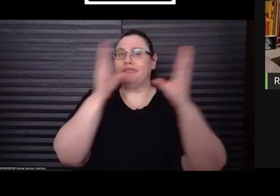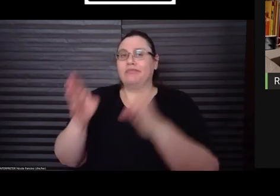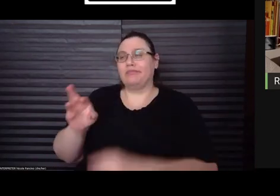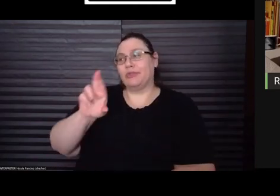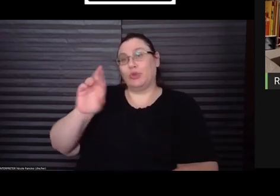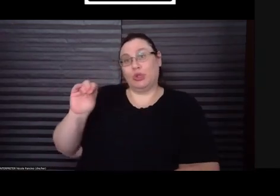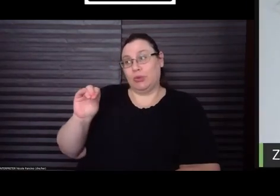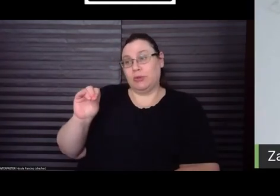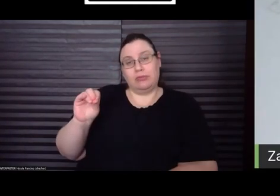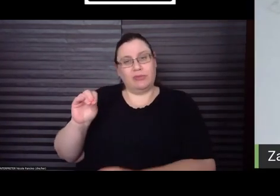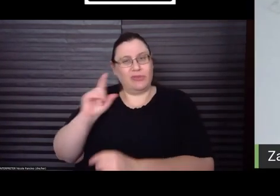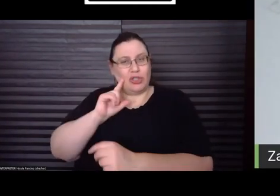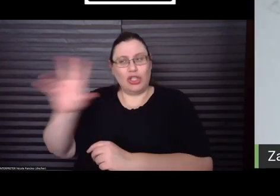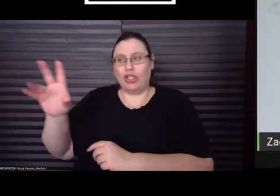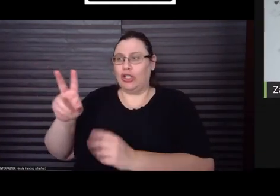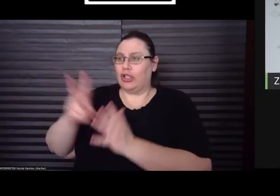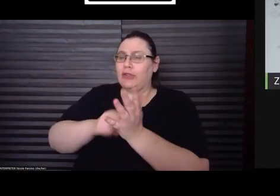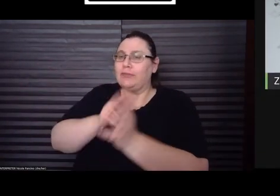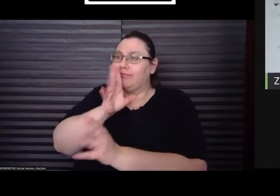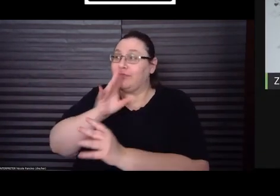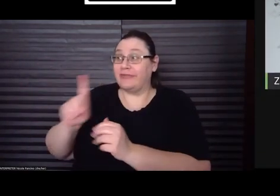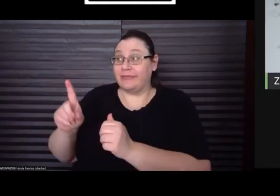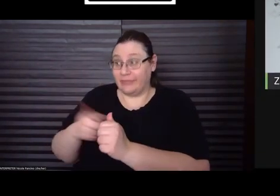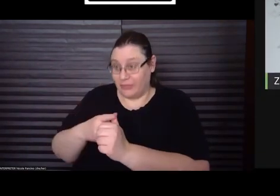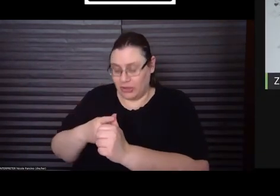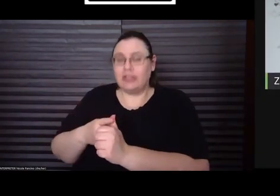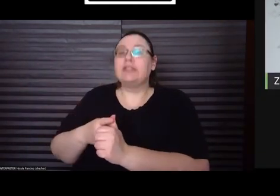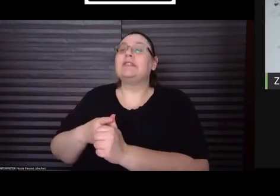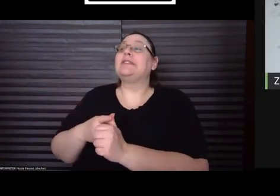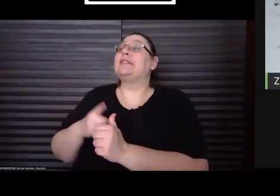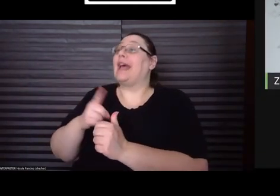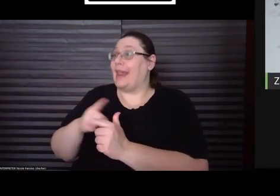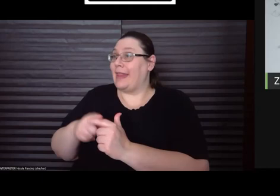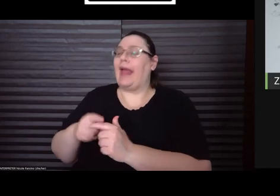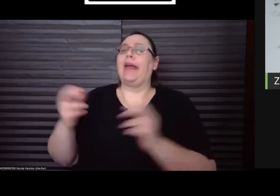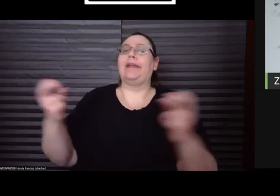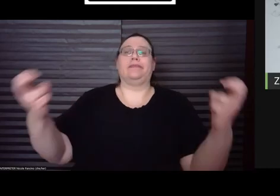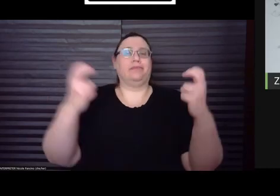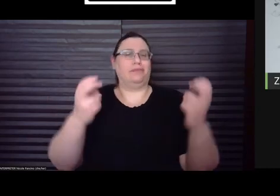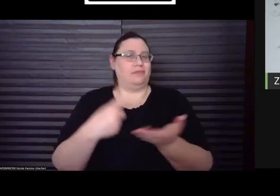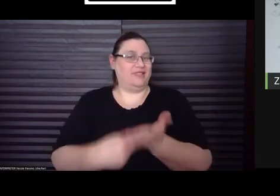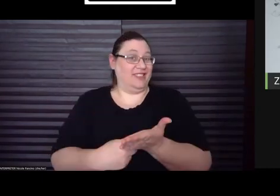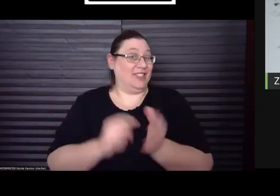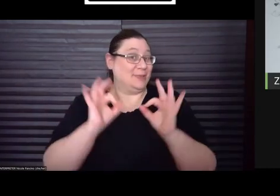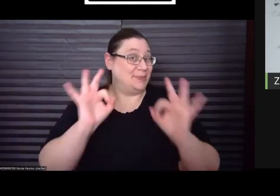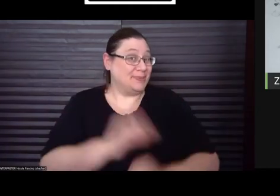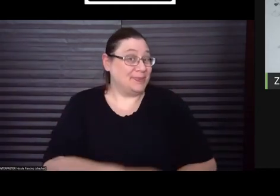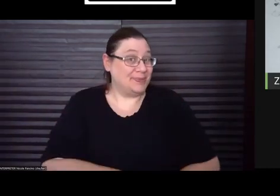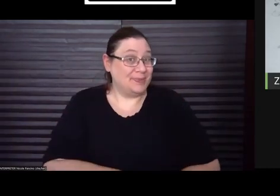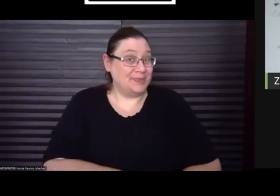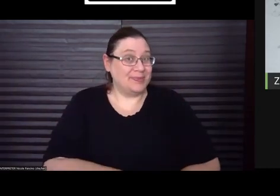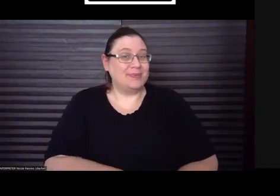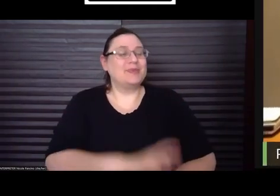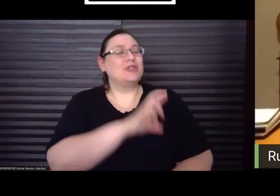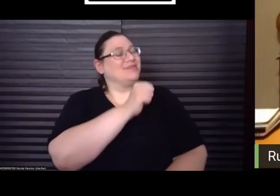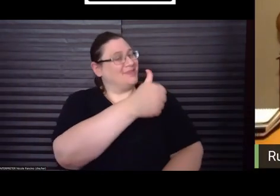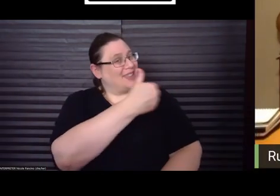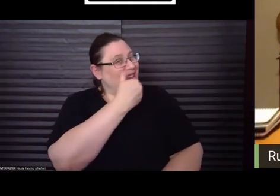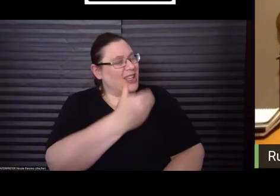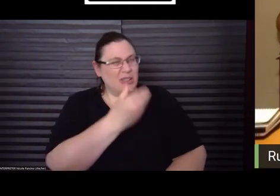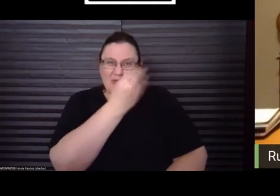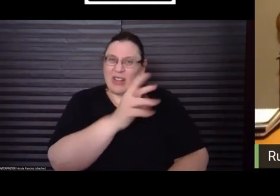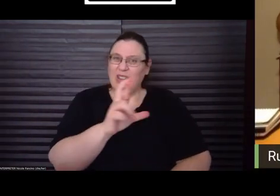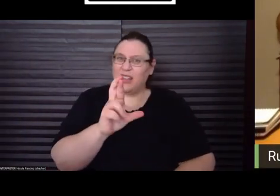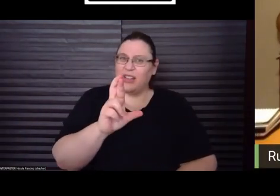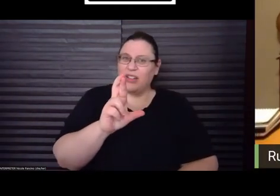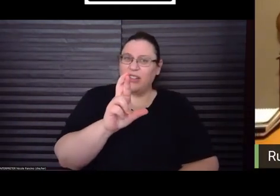to Ruth real quick and let her do her reading and then we will get back to both of you. All right. Thank you, Zach.